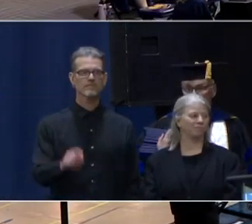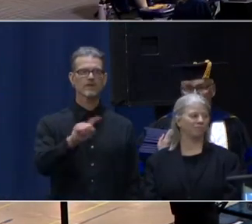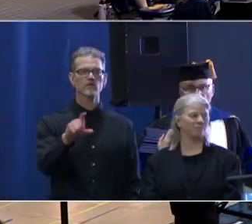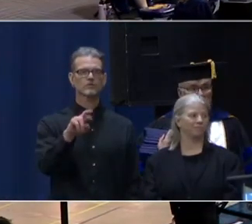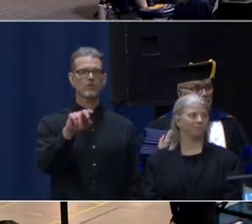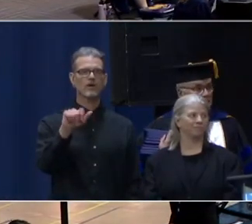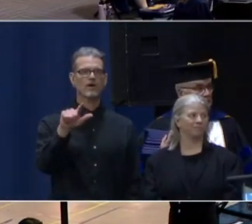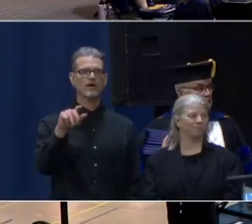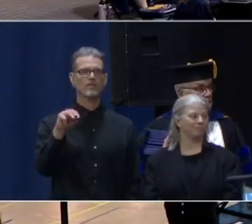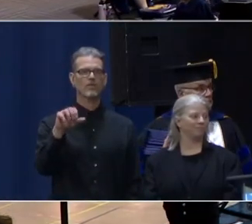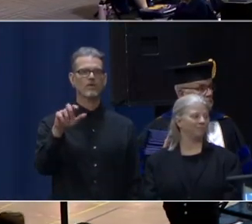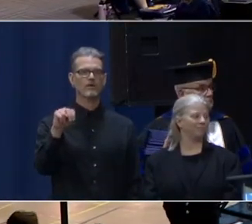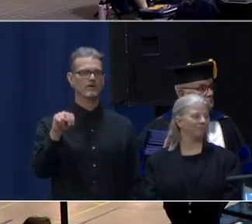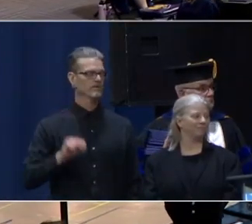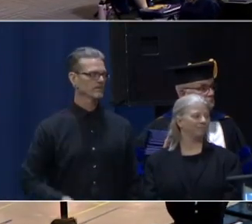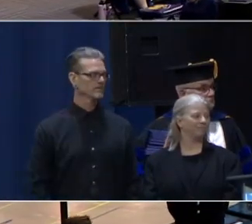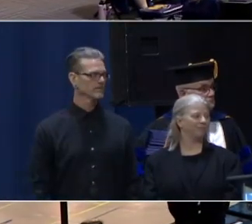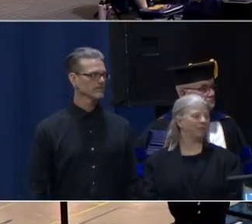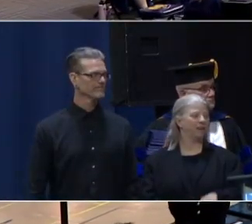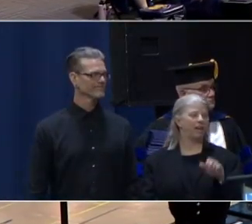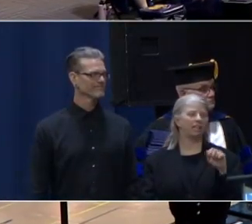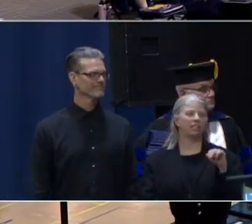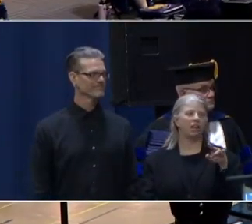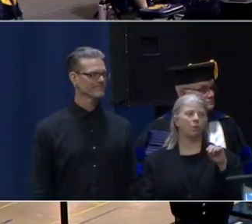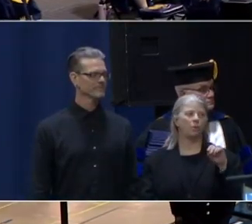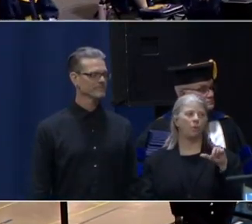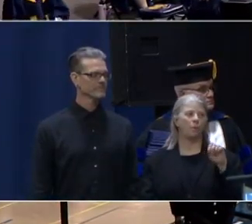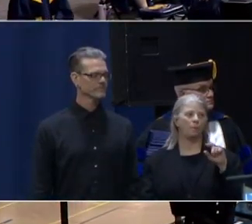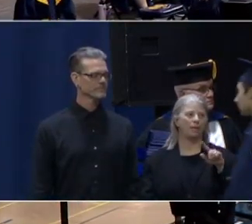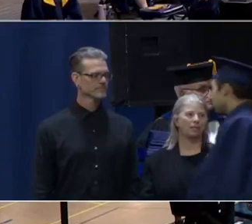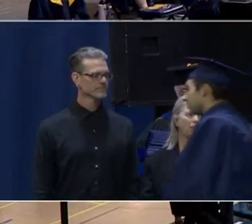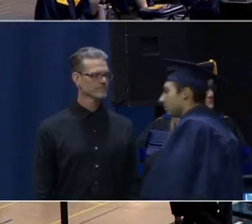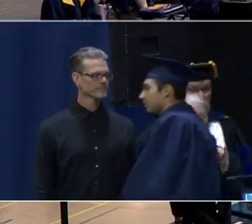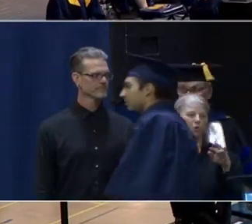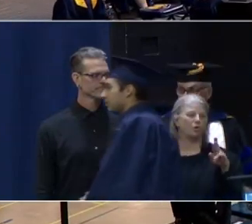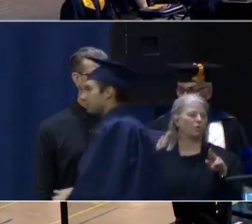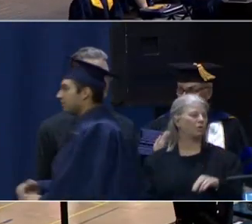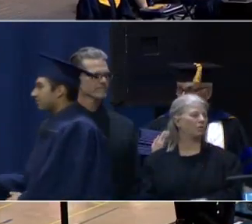Zarel Moran. Antonio Lopez Jr.